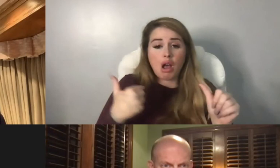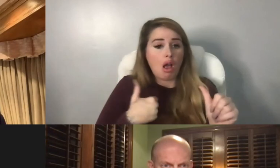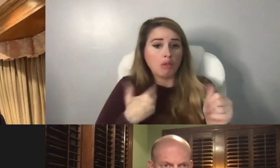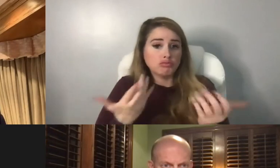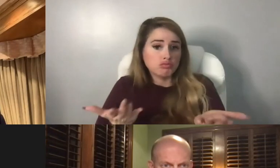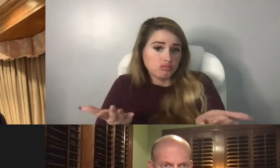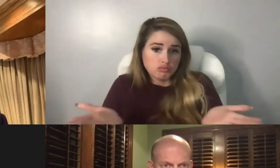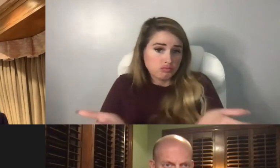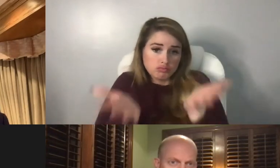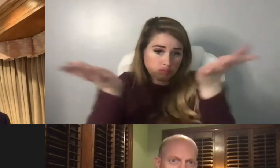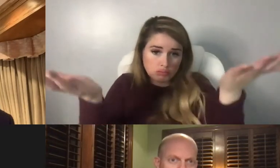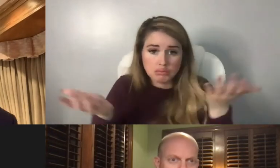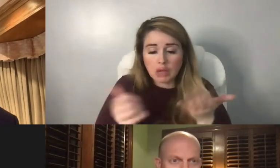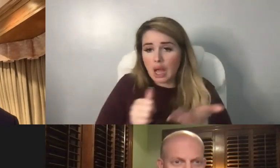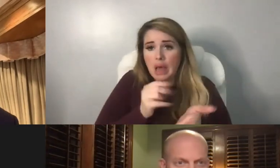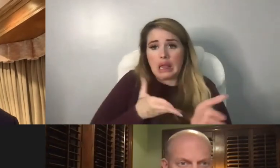that.